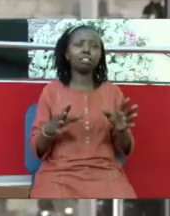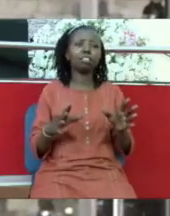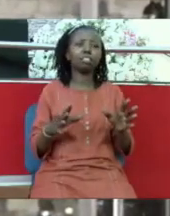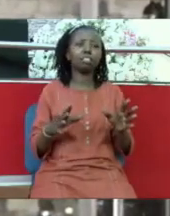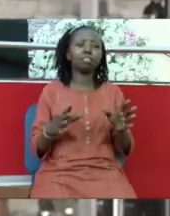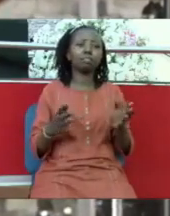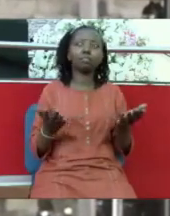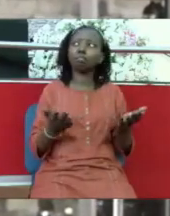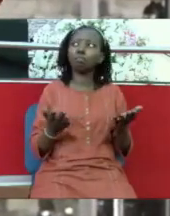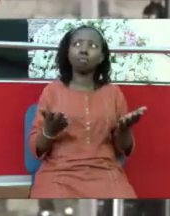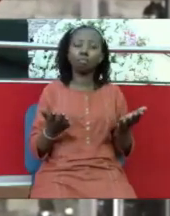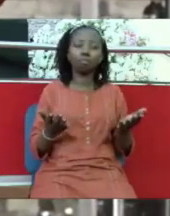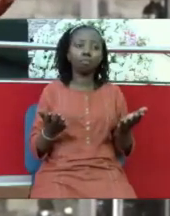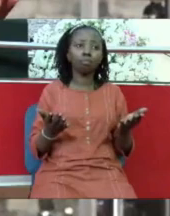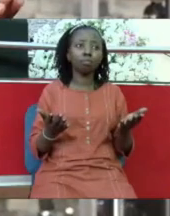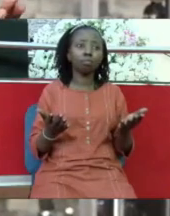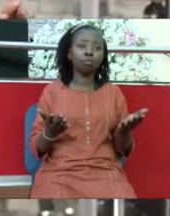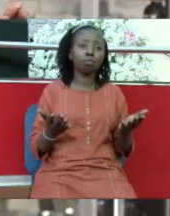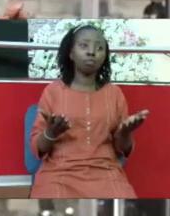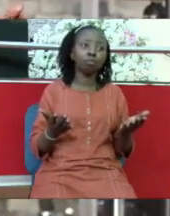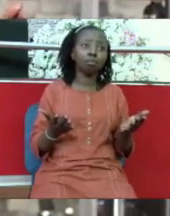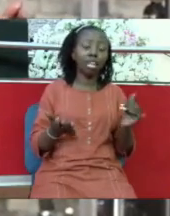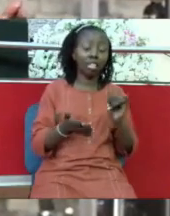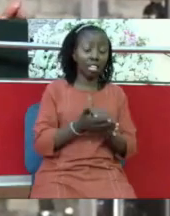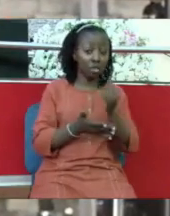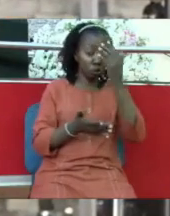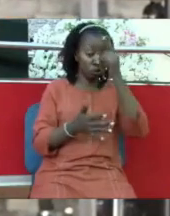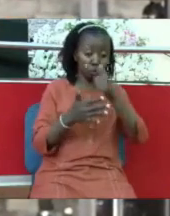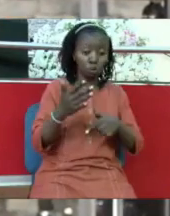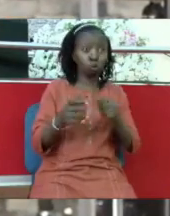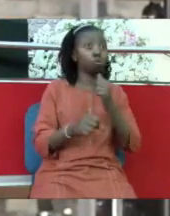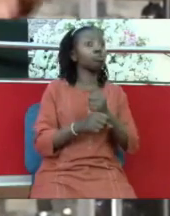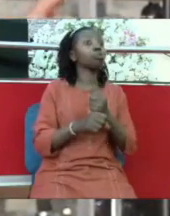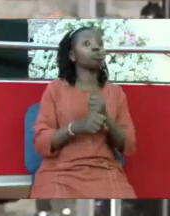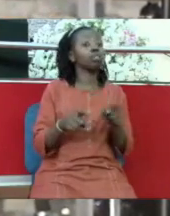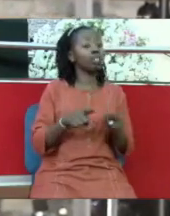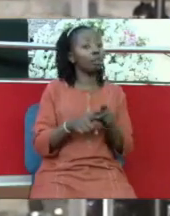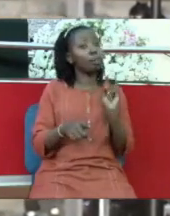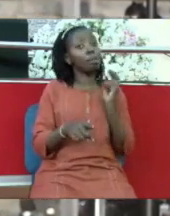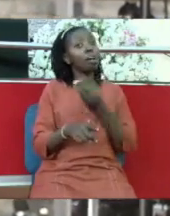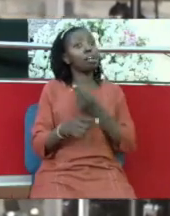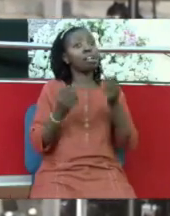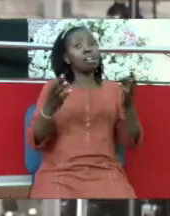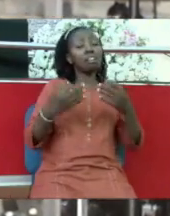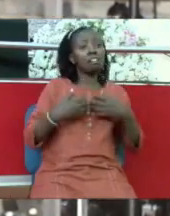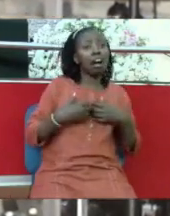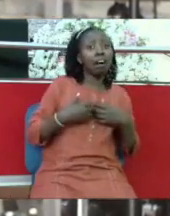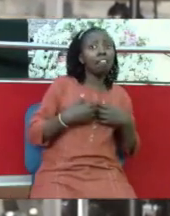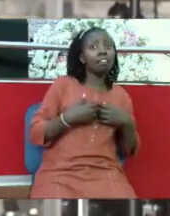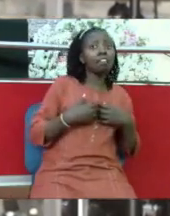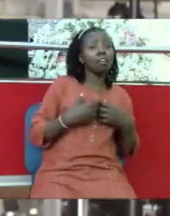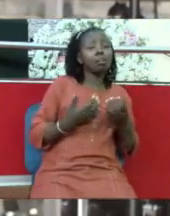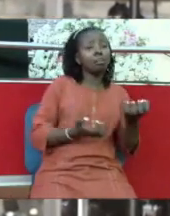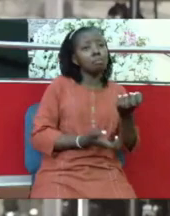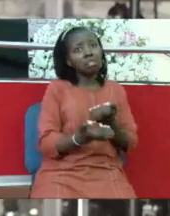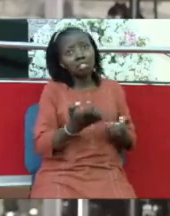blessings? But isn't that what we do? If you have your own organization or business,